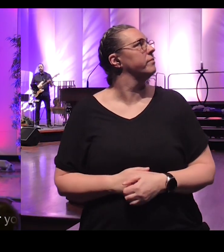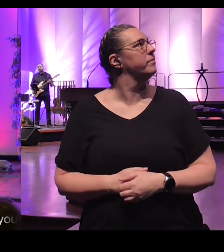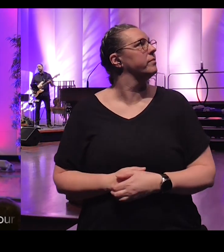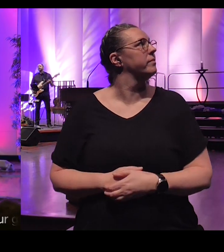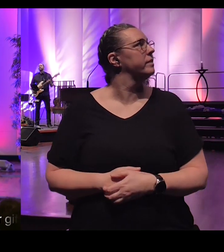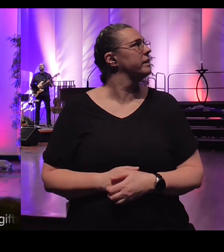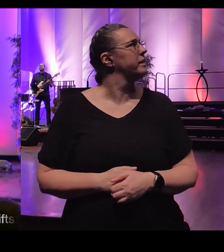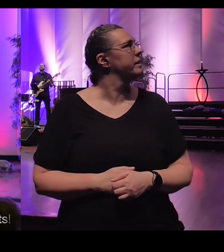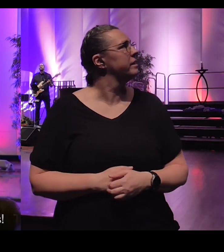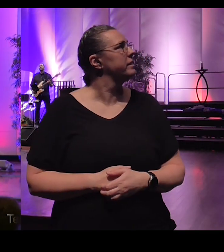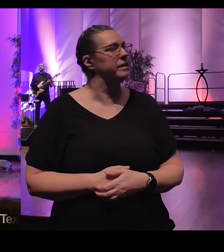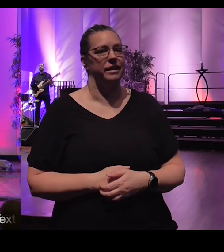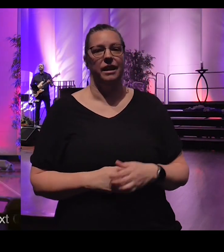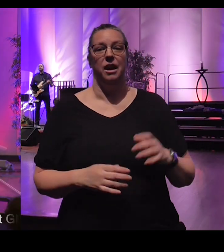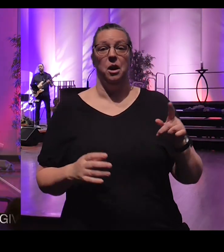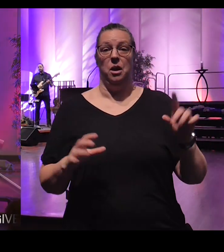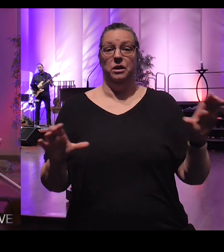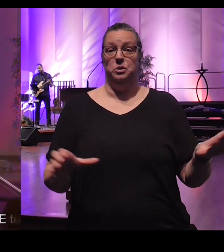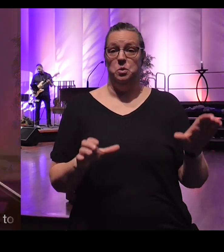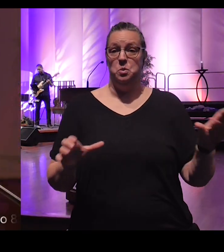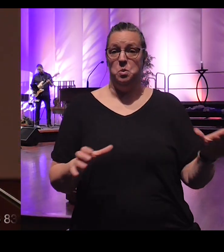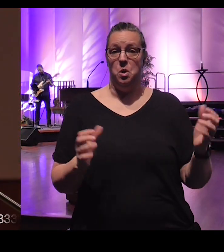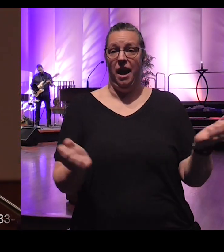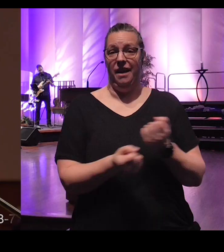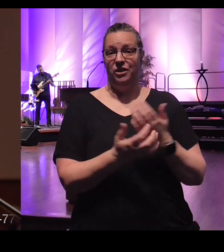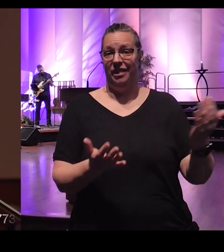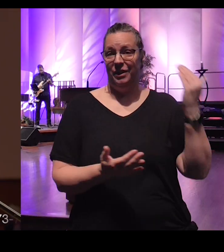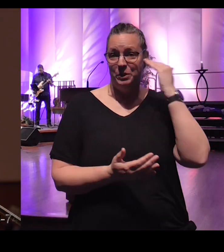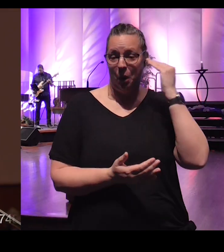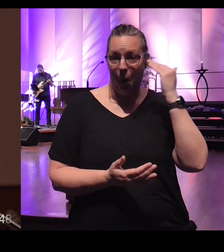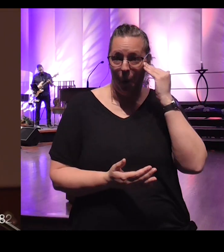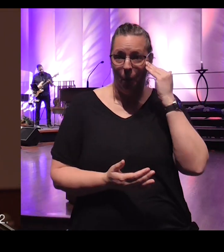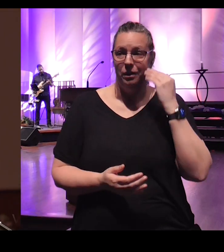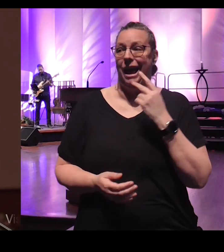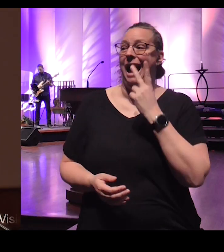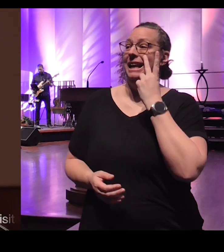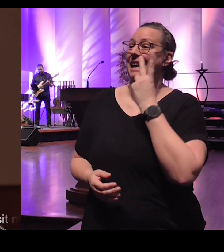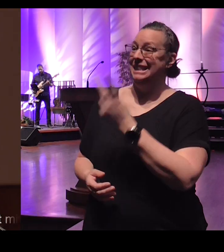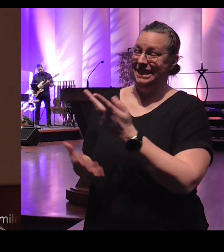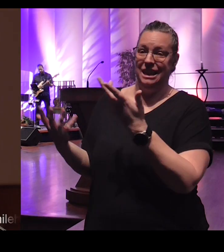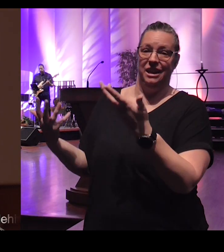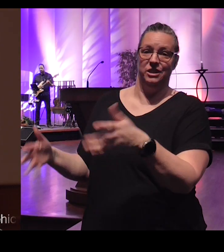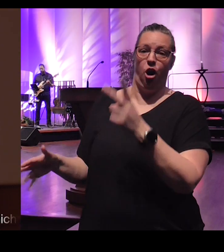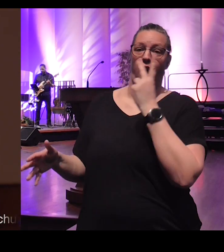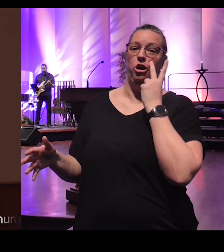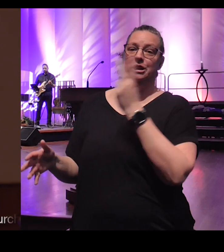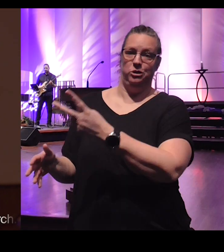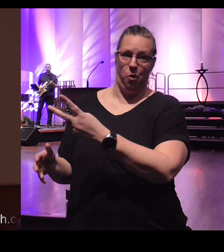can do that isn't known. Nothing you can see that isn't shown.